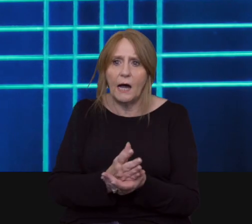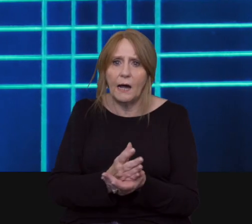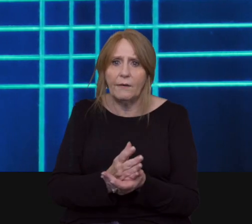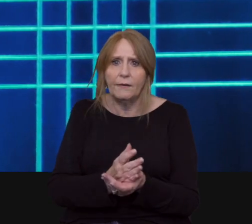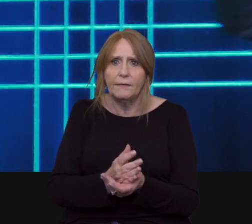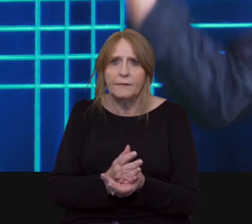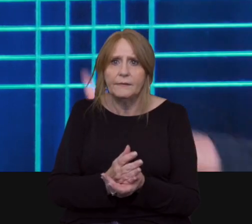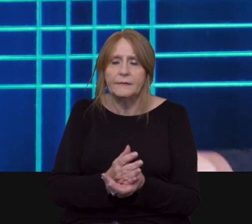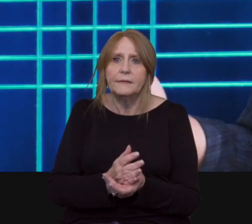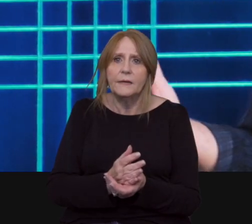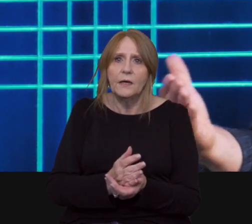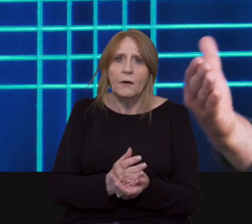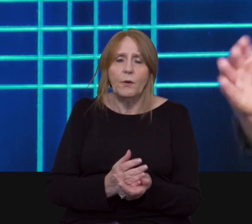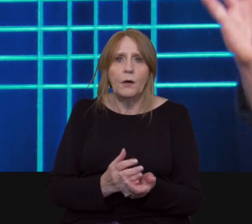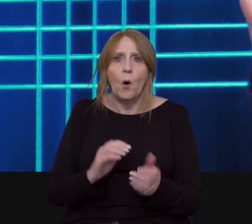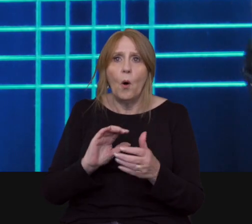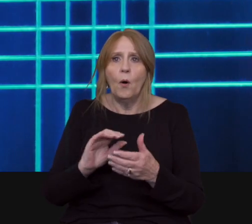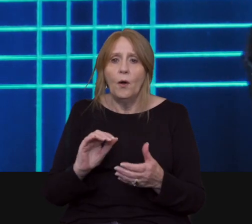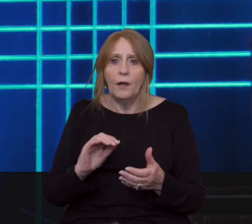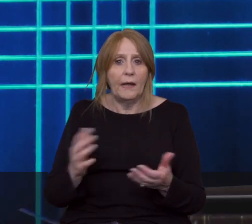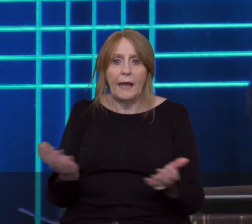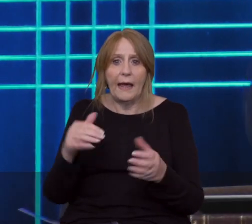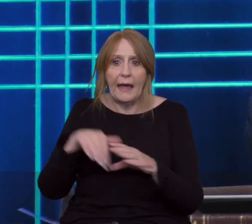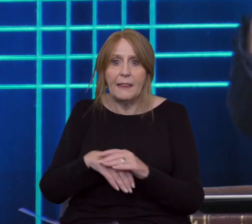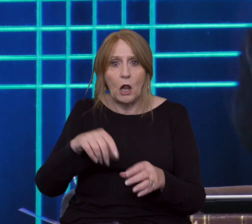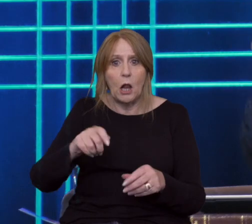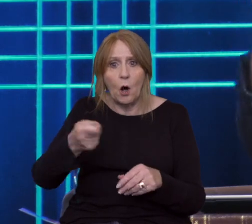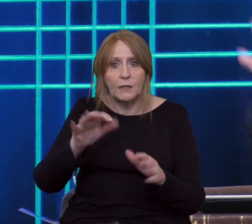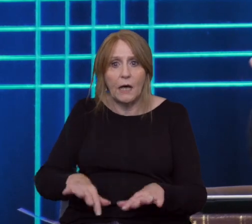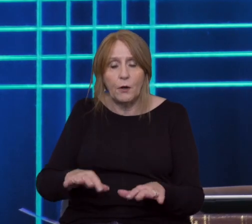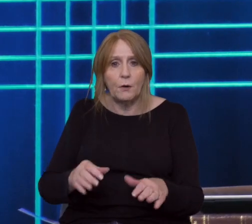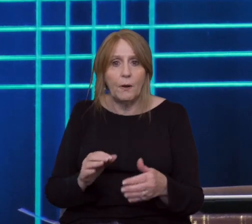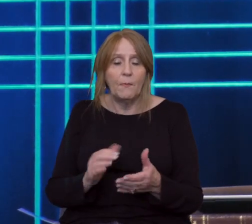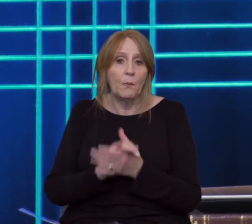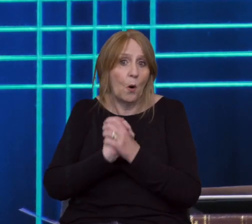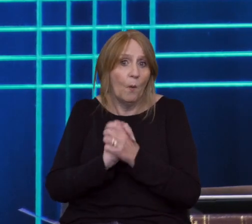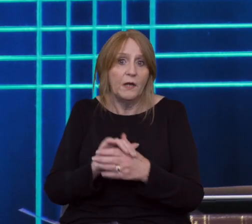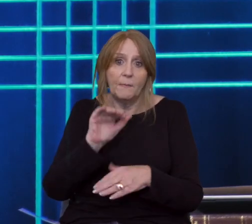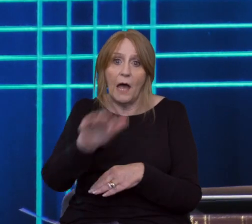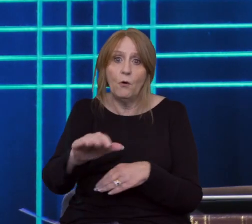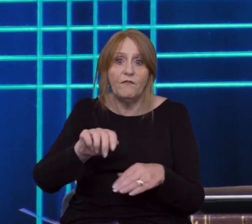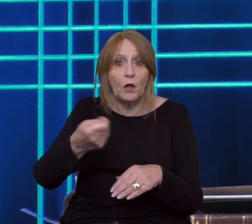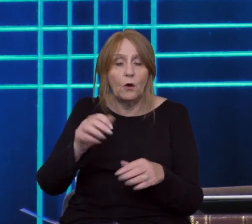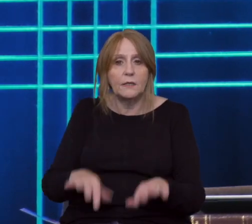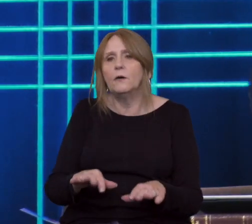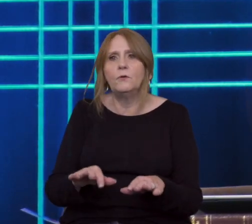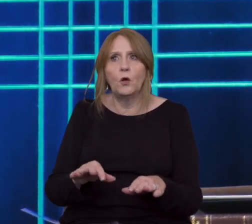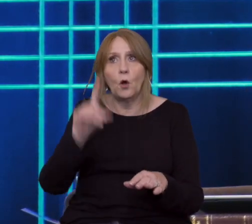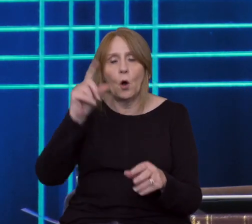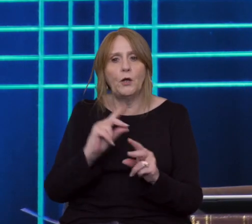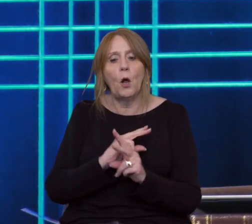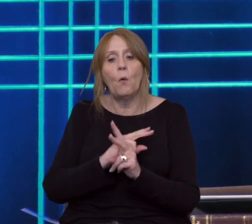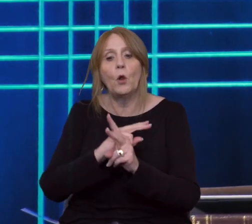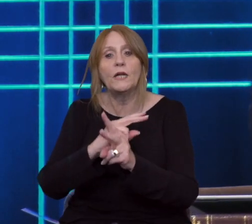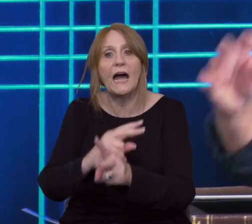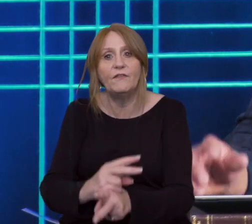lockdown. We're hoping to come out of a lockdown here. As we enter the new season that's before us, God took care of us before and God's